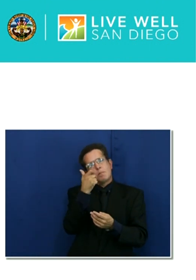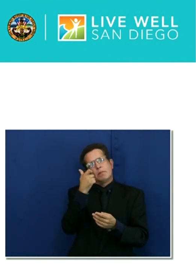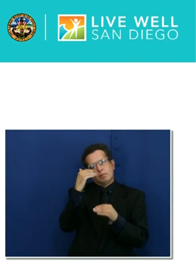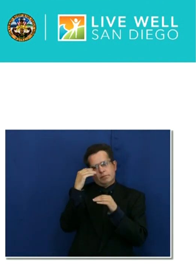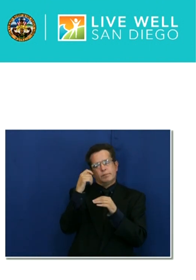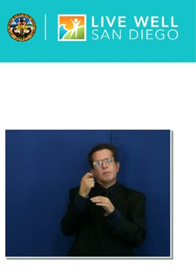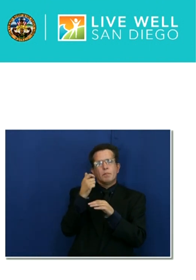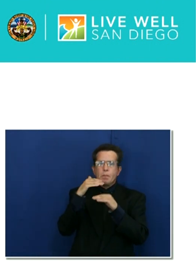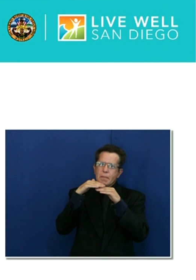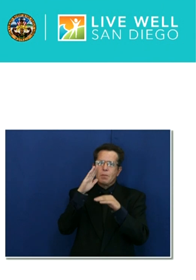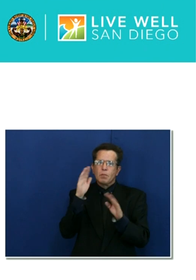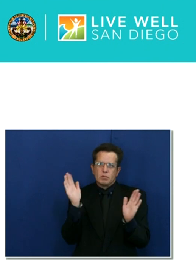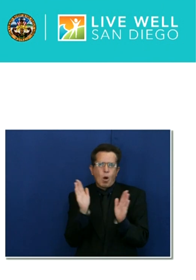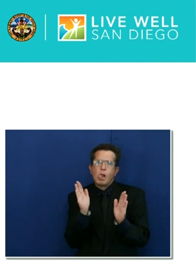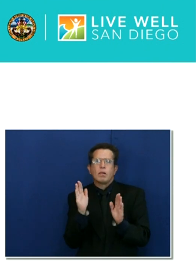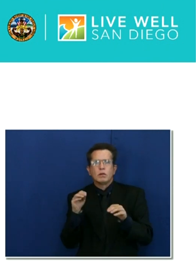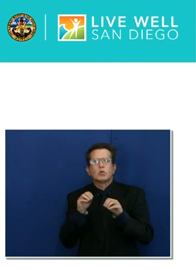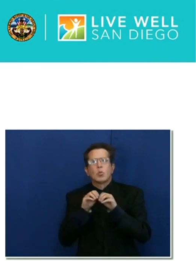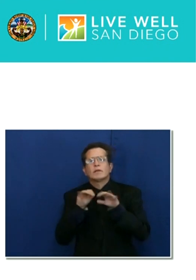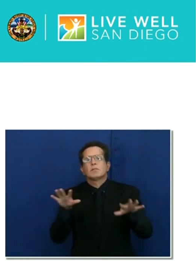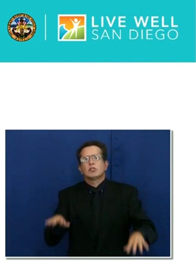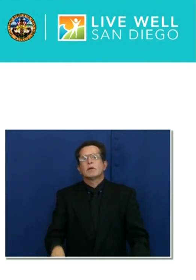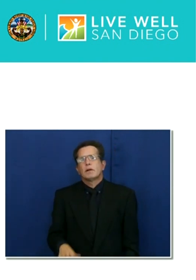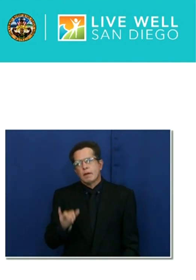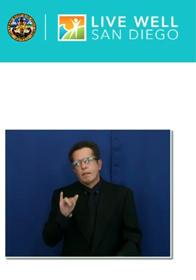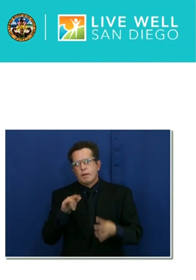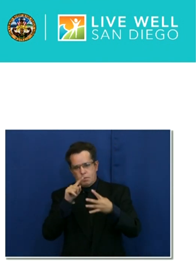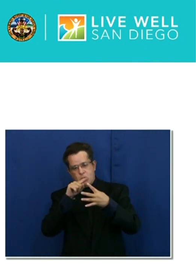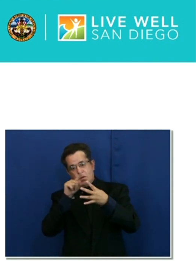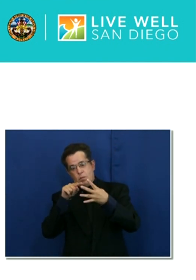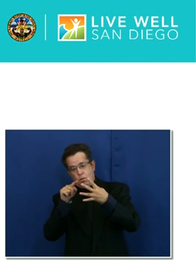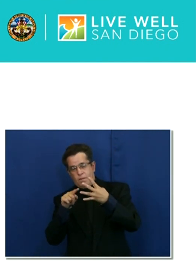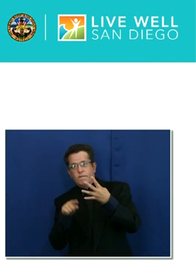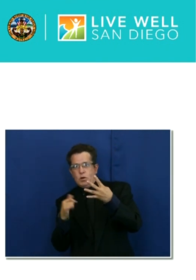transmission. Now, in the next slide,